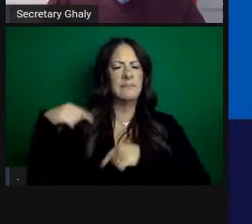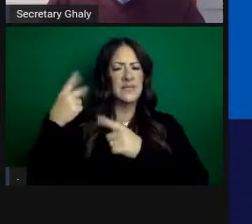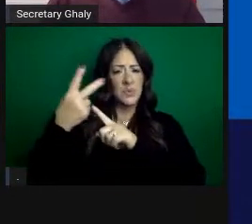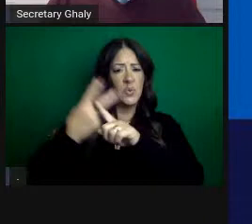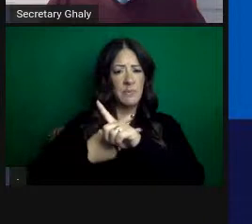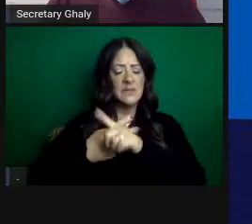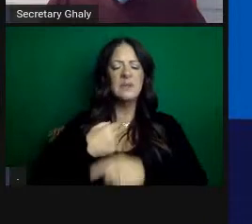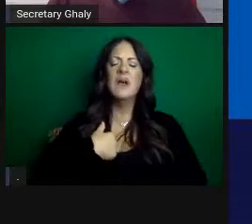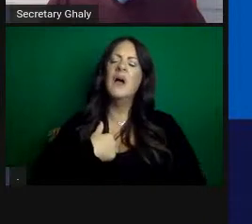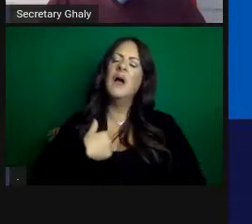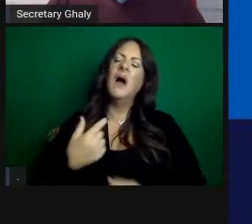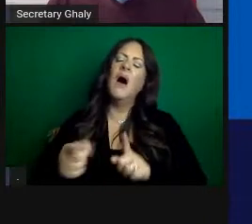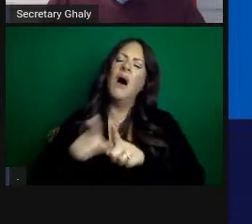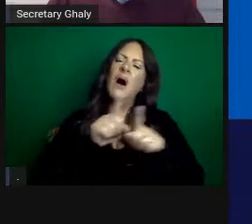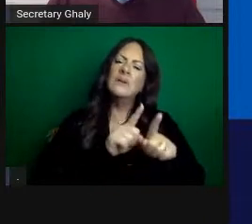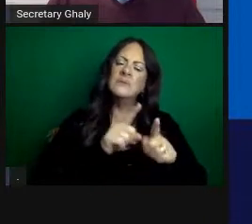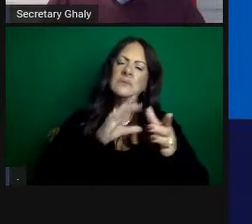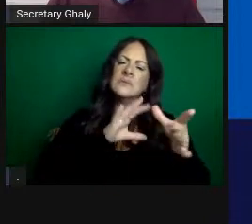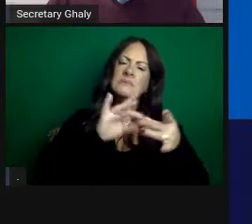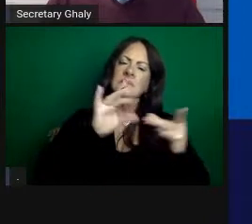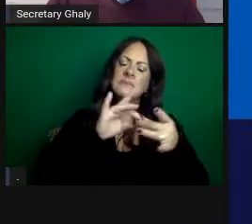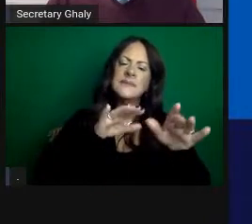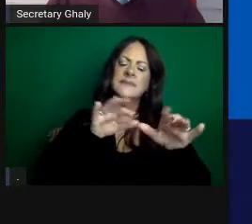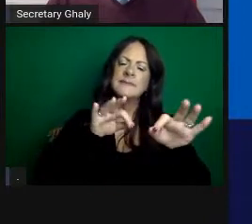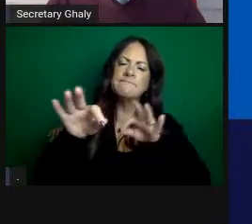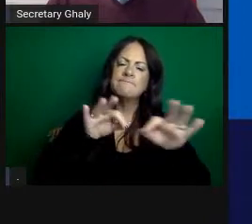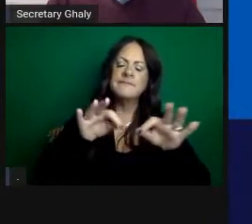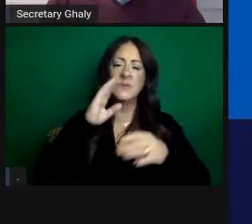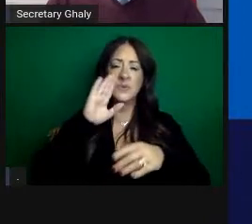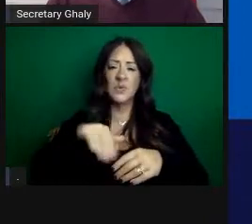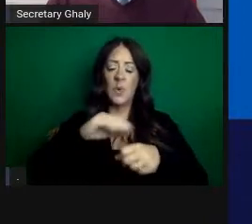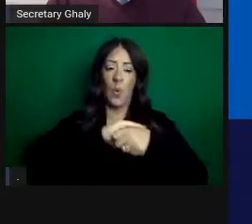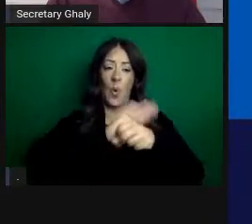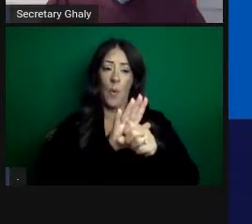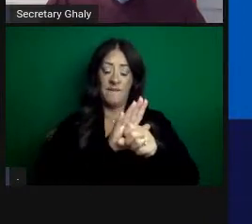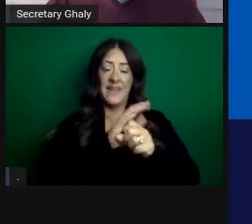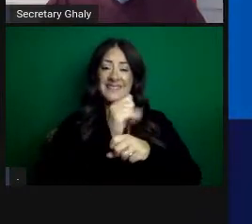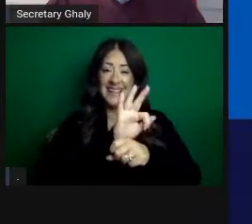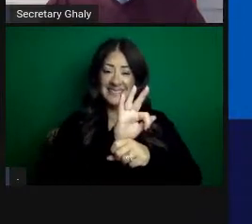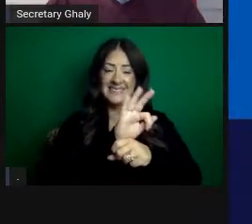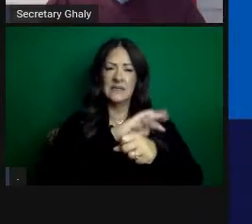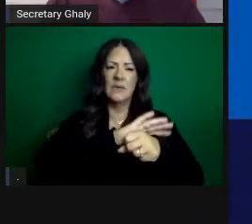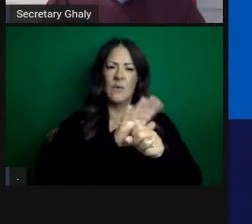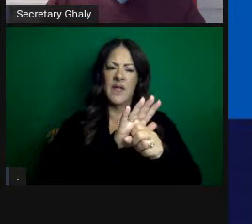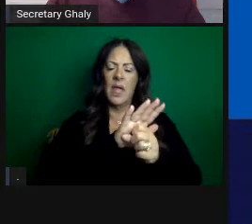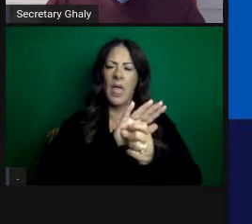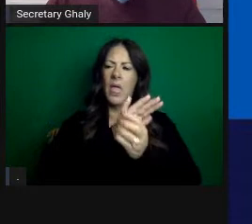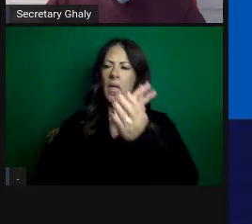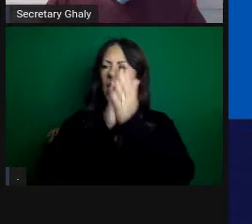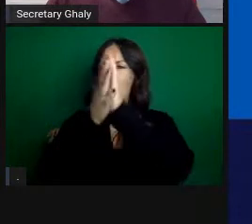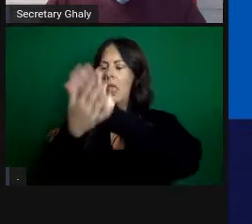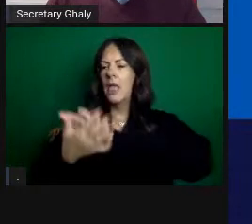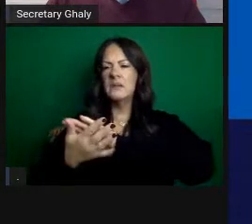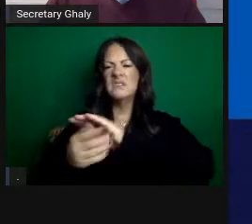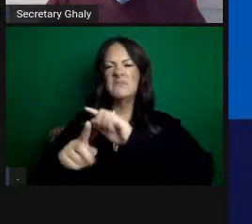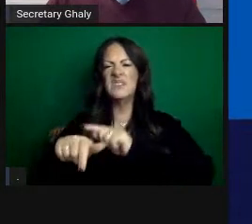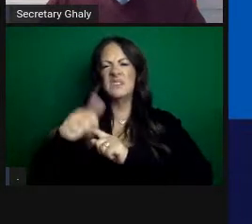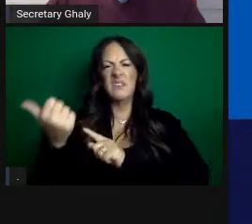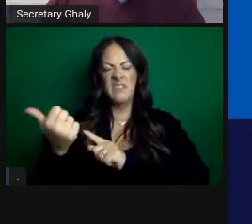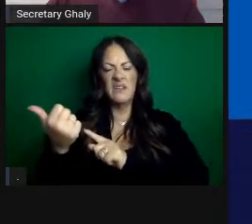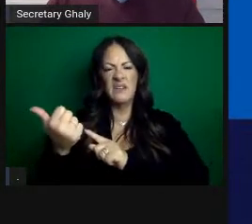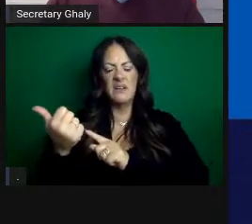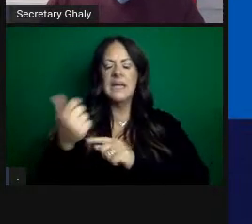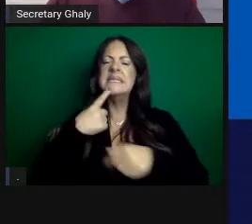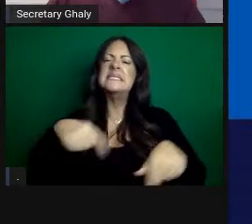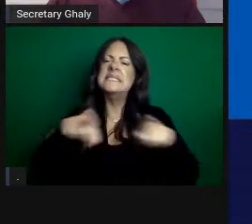talking more about variants. These are, as I've reminded you before, different, the same COVID